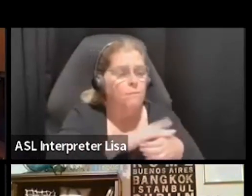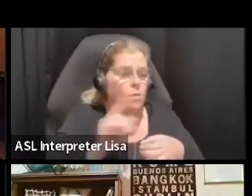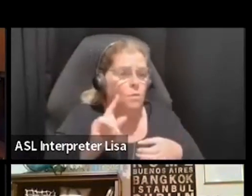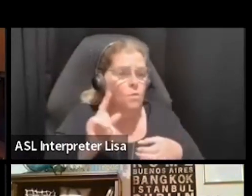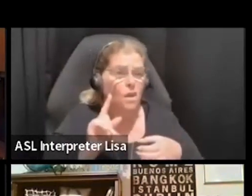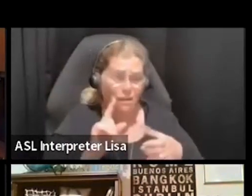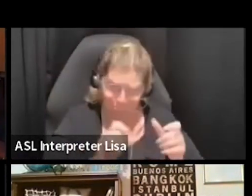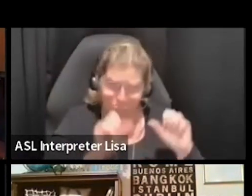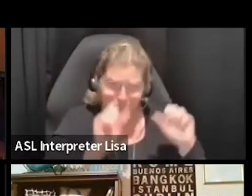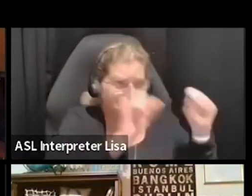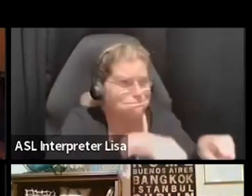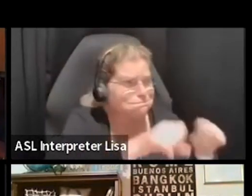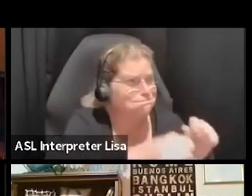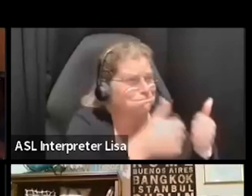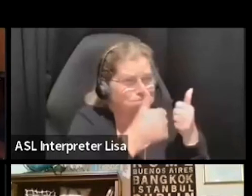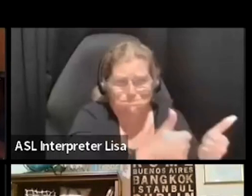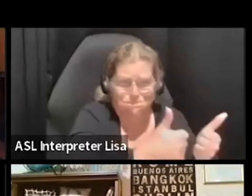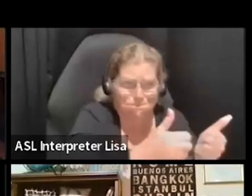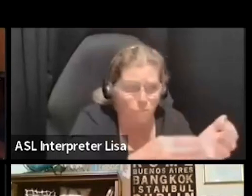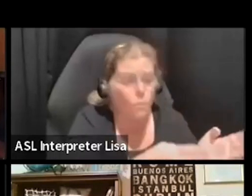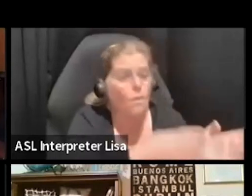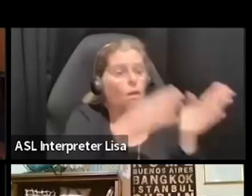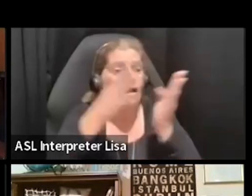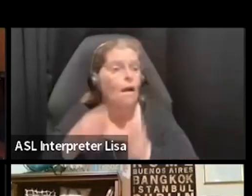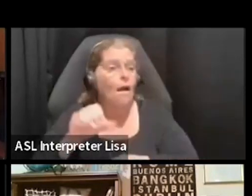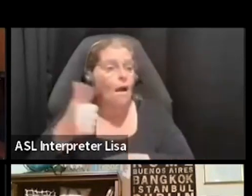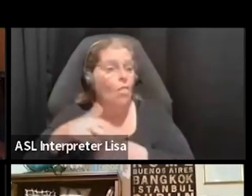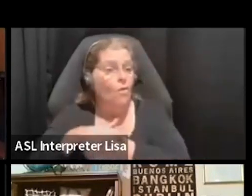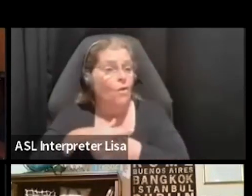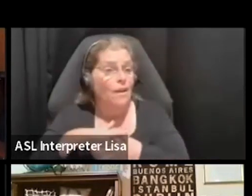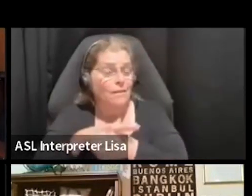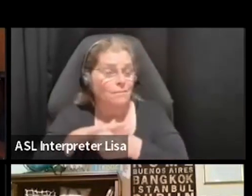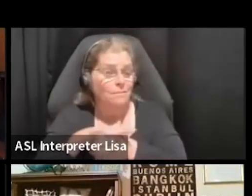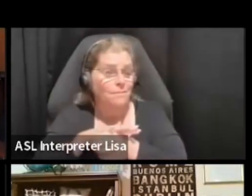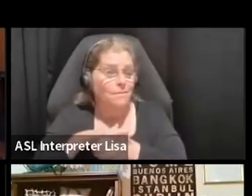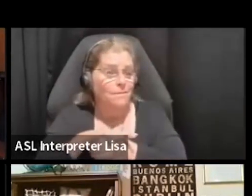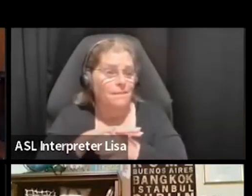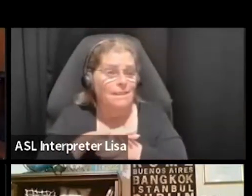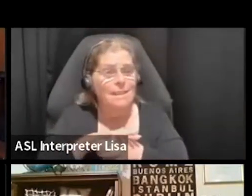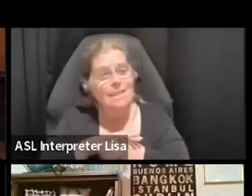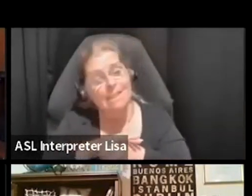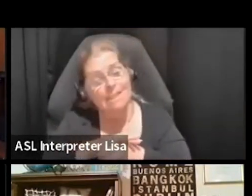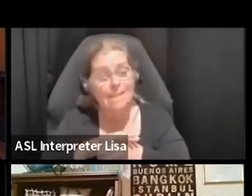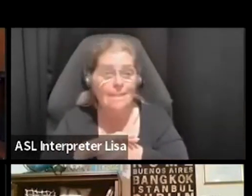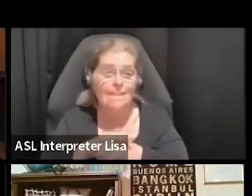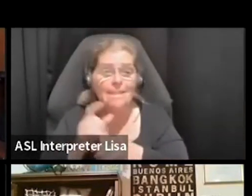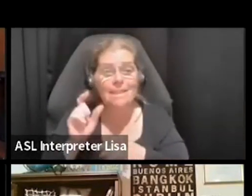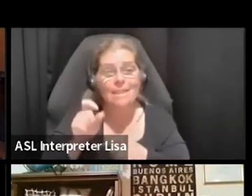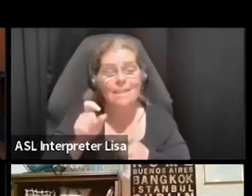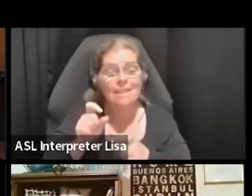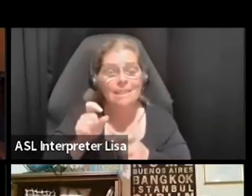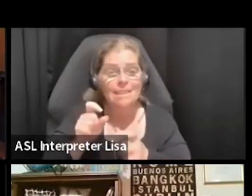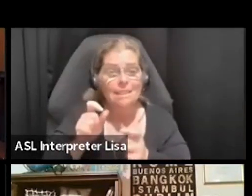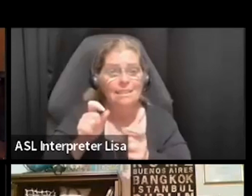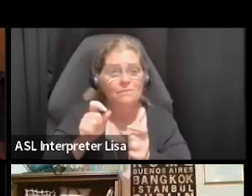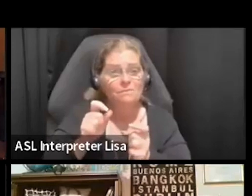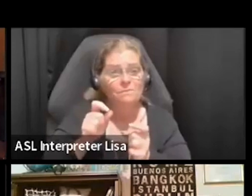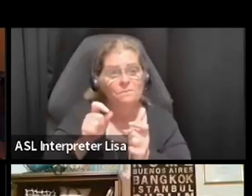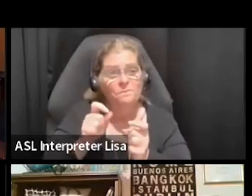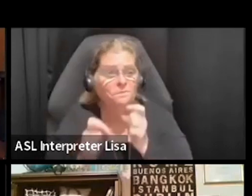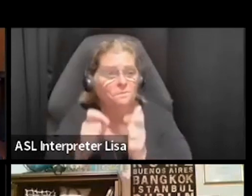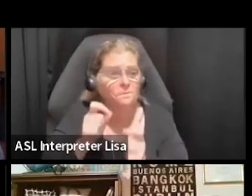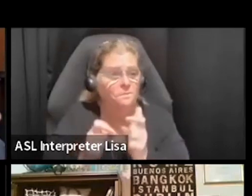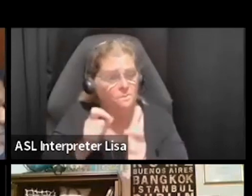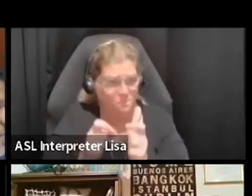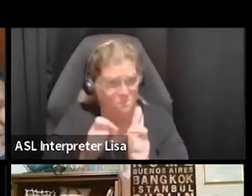well, and there are places where some minor adjustments get us where we need to be, and